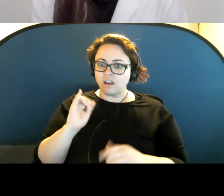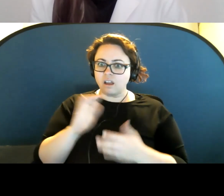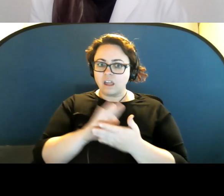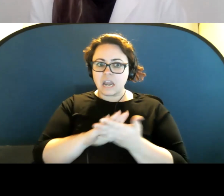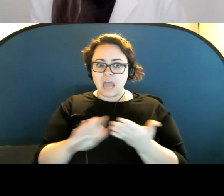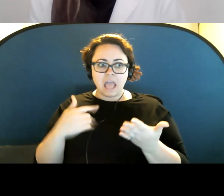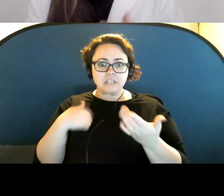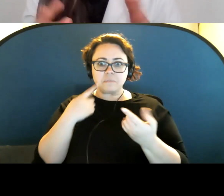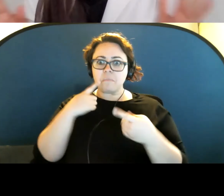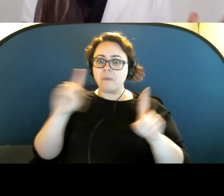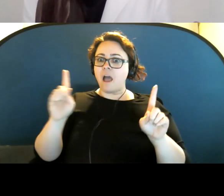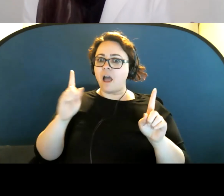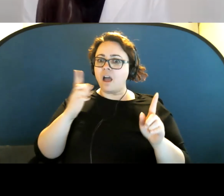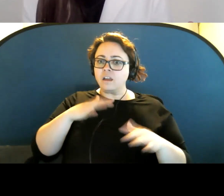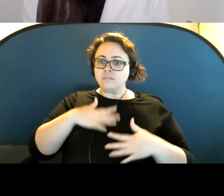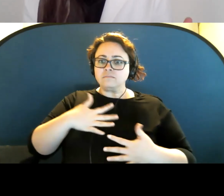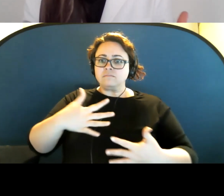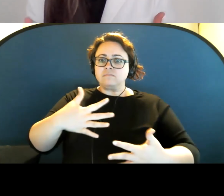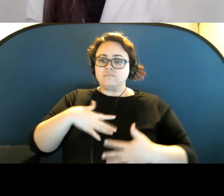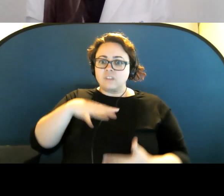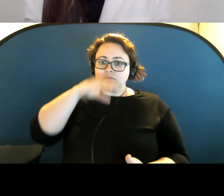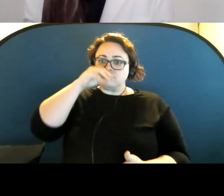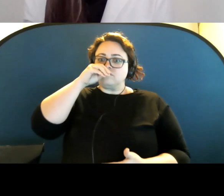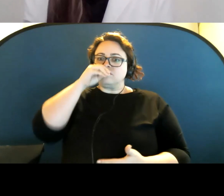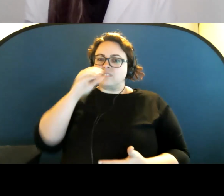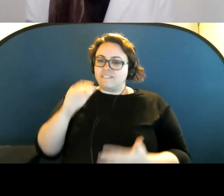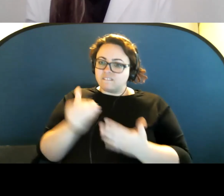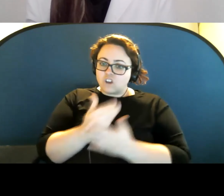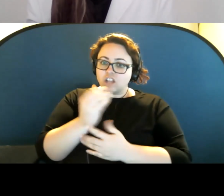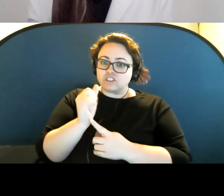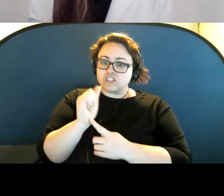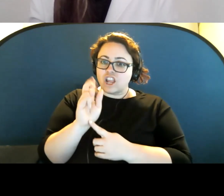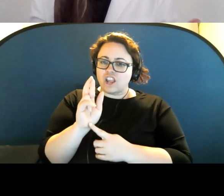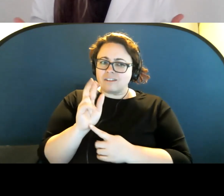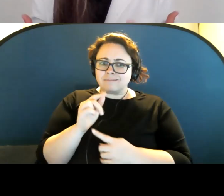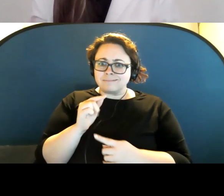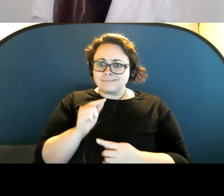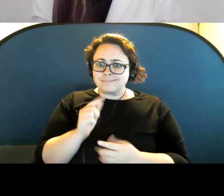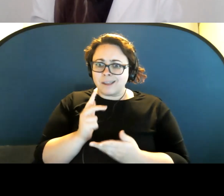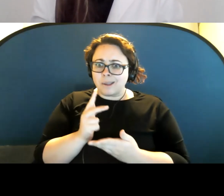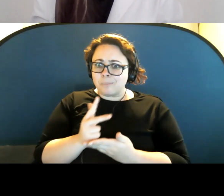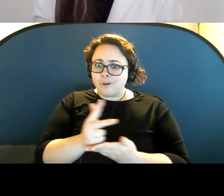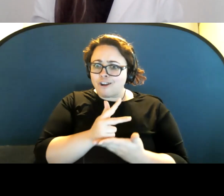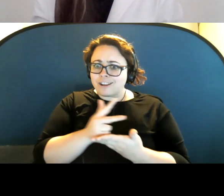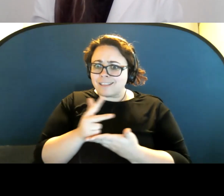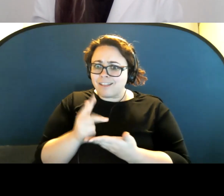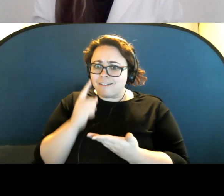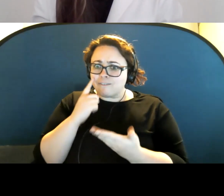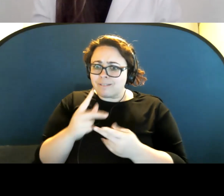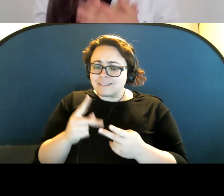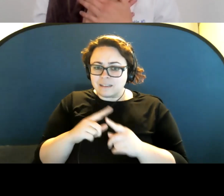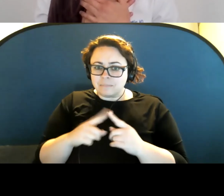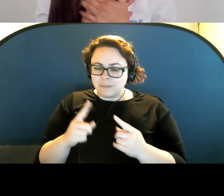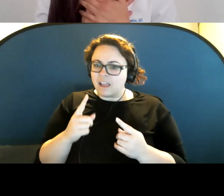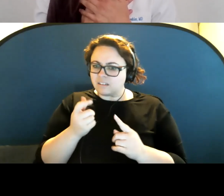air, to see the outside world. This was just the parking lot of the facility, but more than one person remarked that to me, and